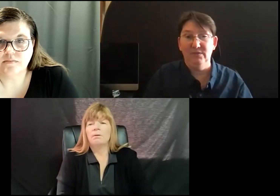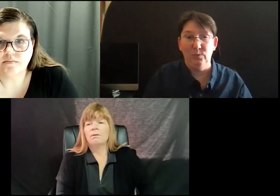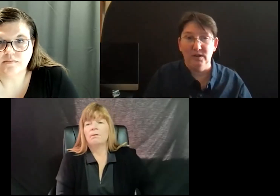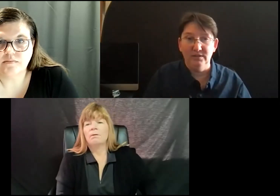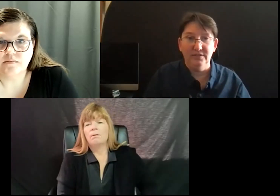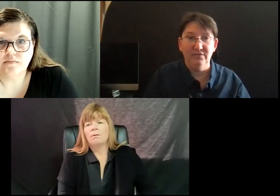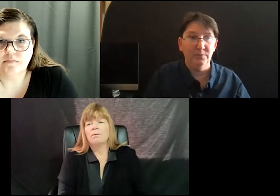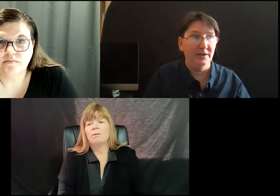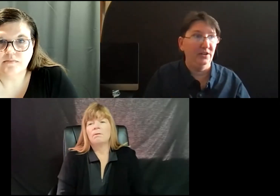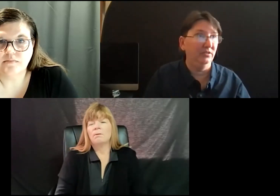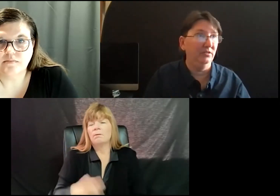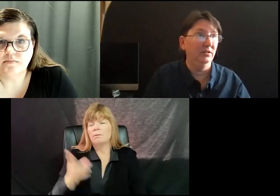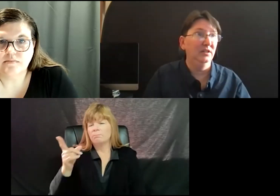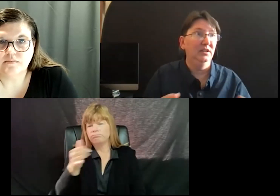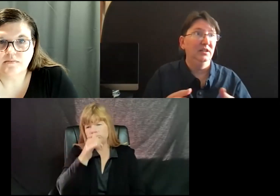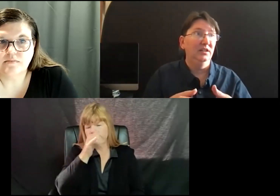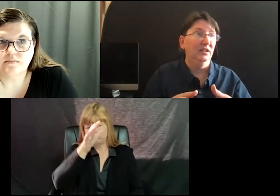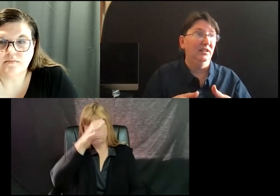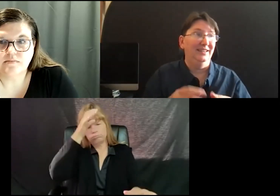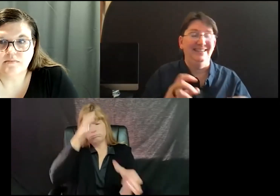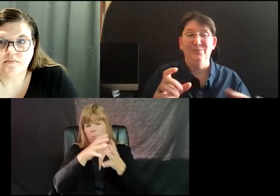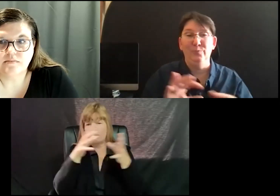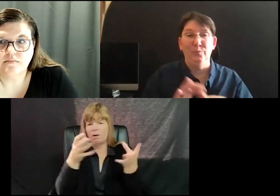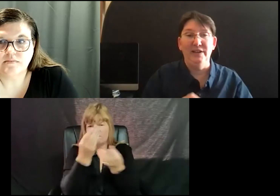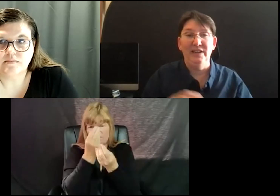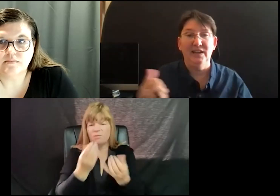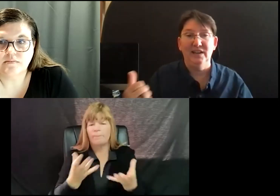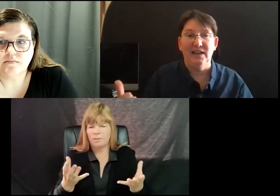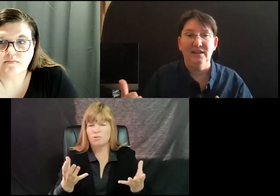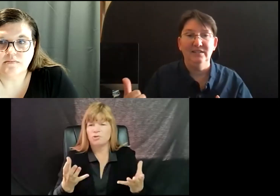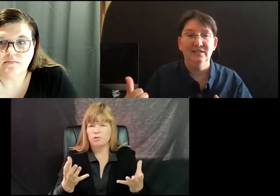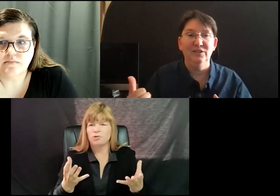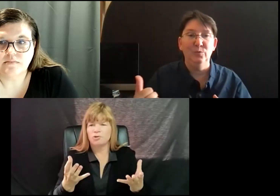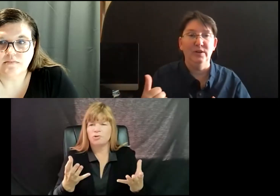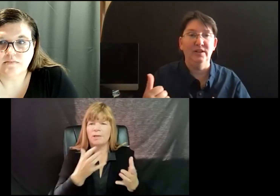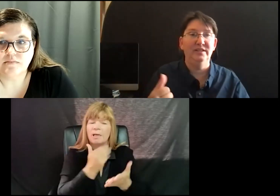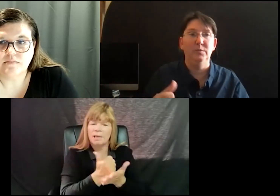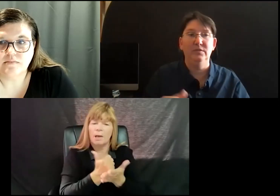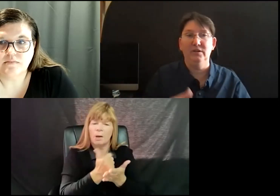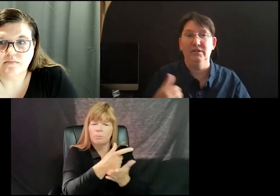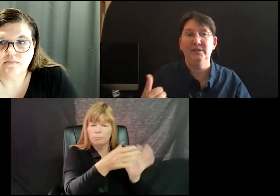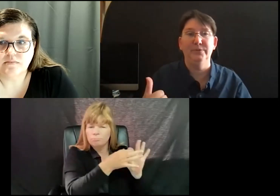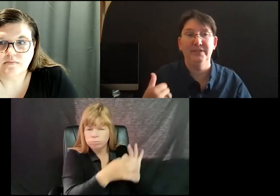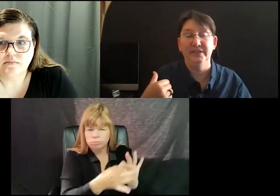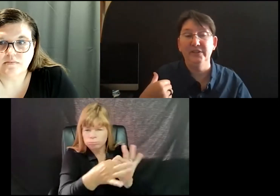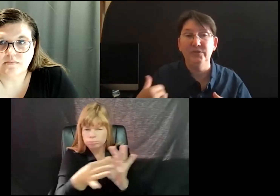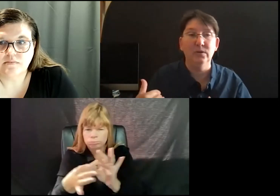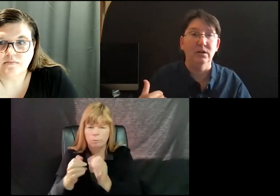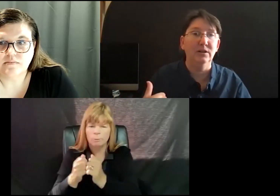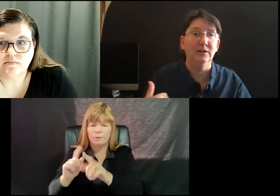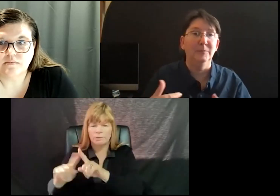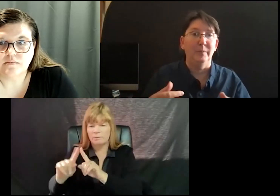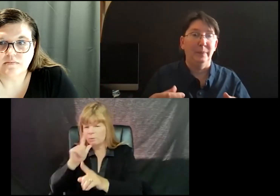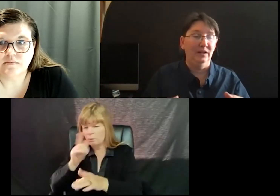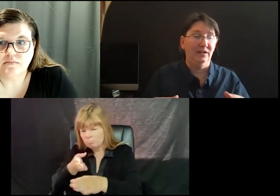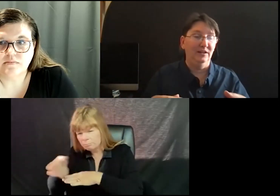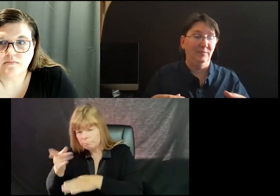They have a wealth of information, and we can connect with some of our experts in New York.